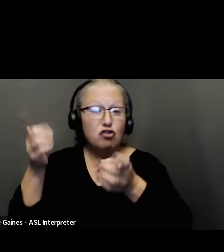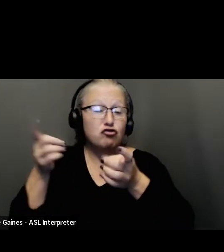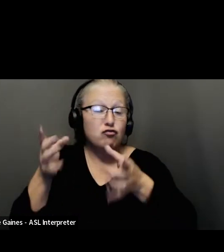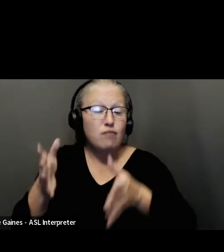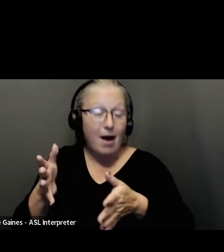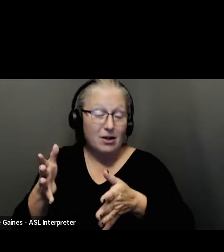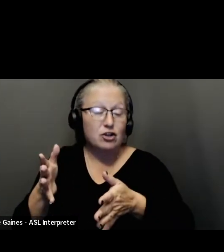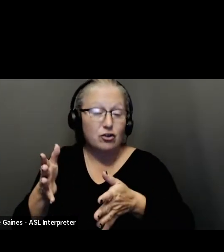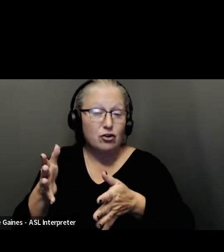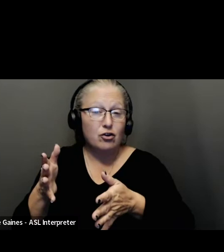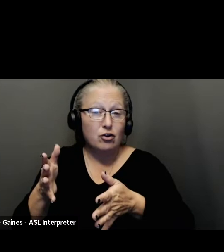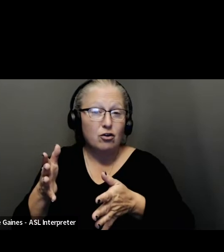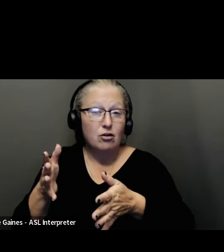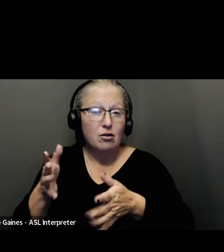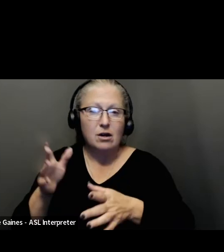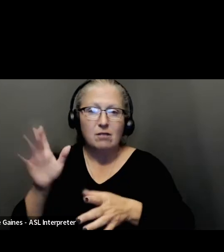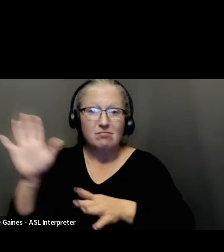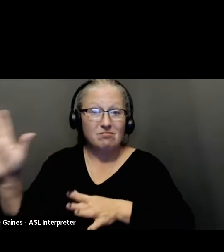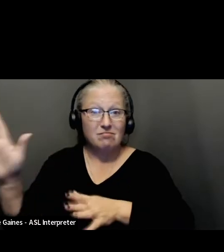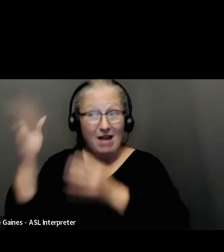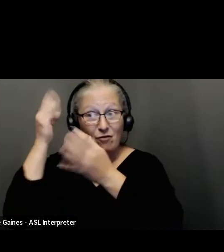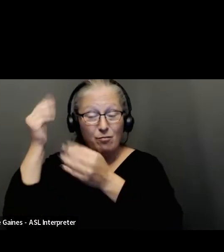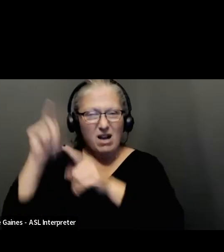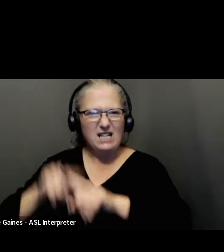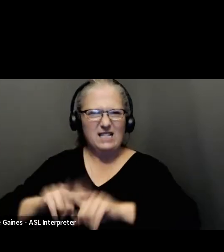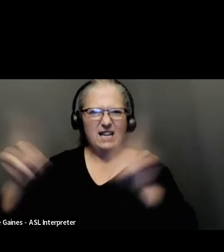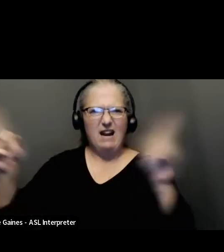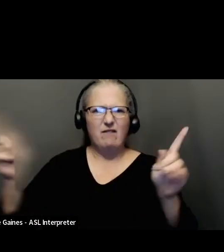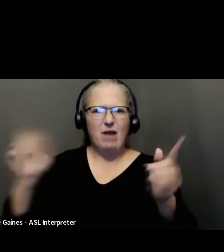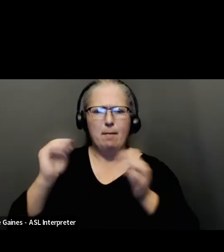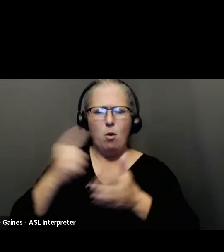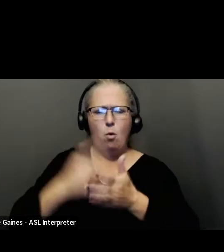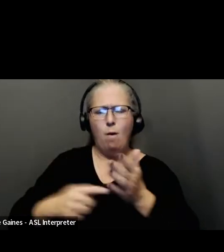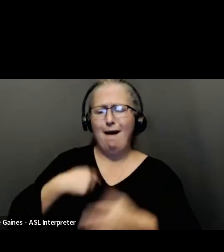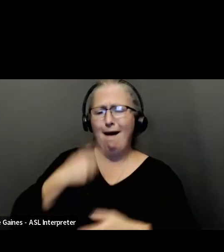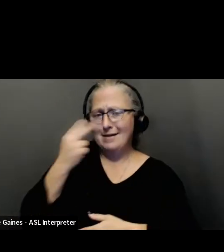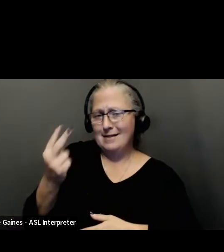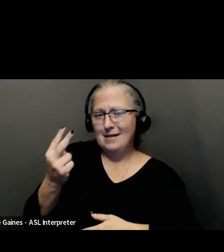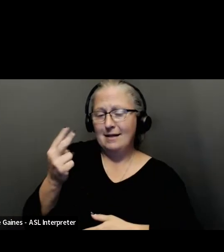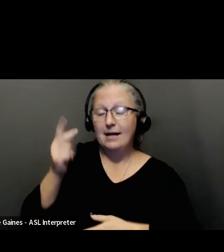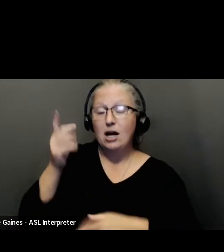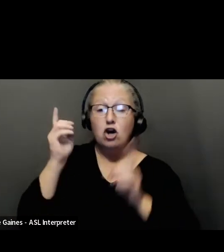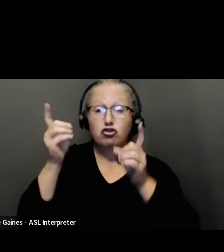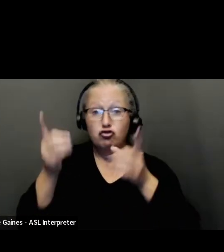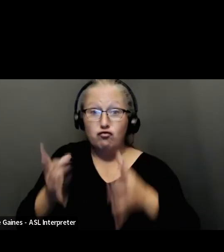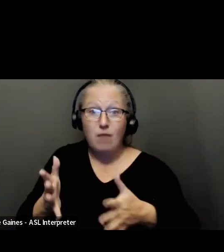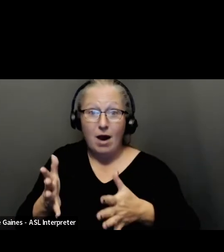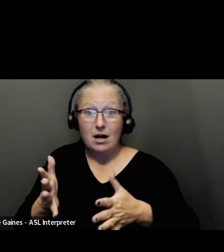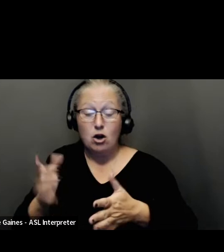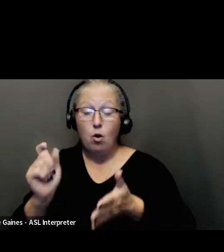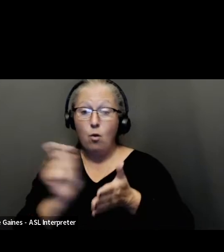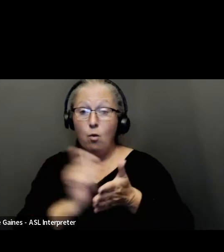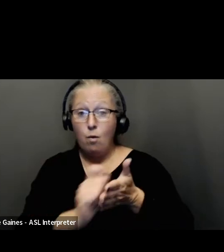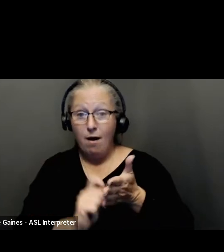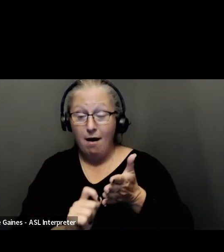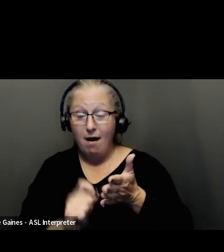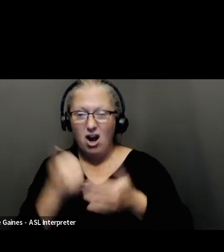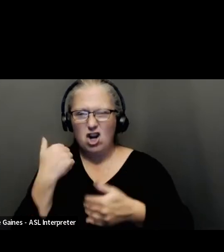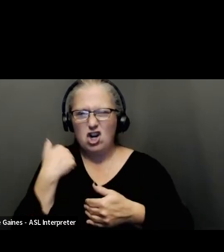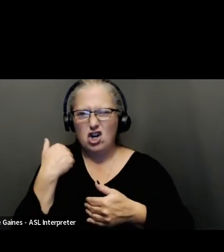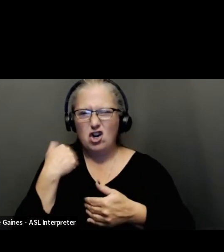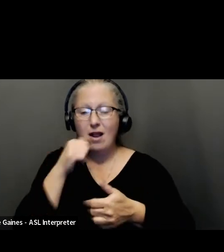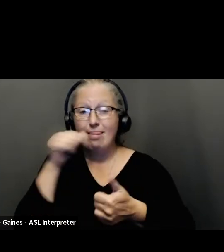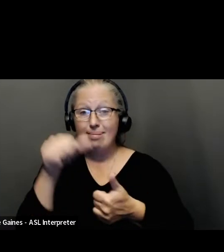has is very different from what I see. What the director has written in a current letter